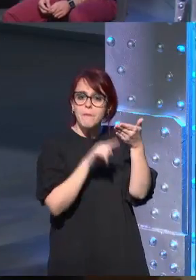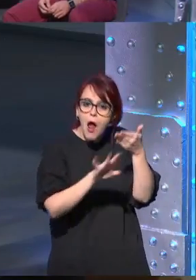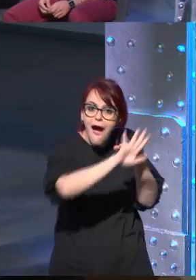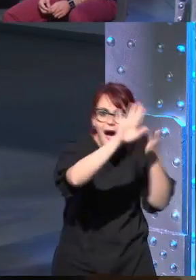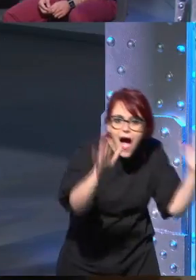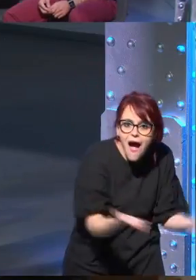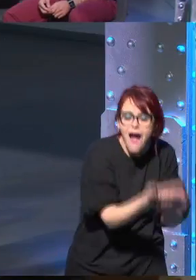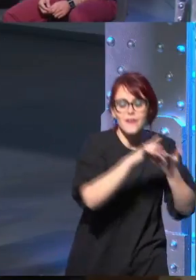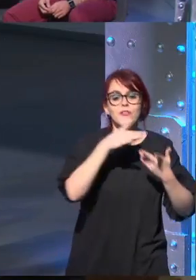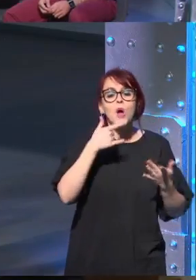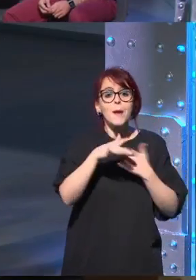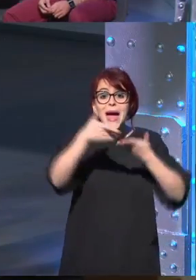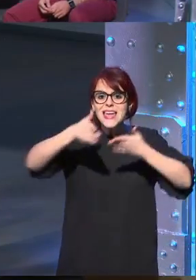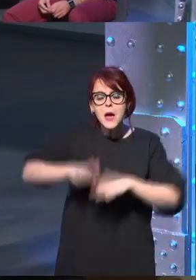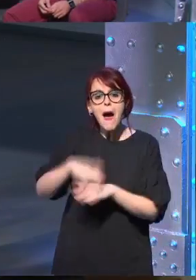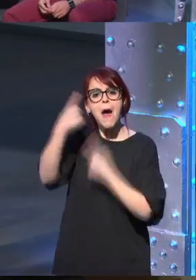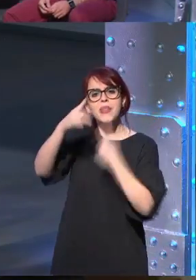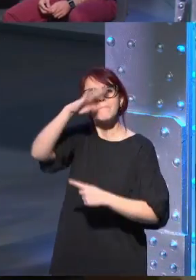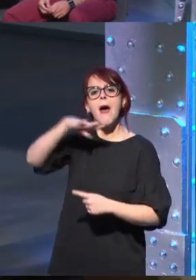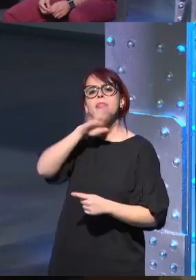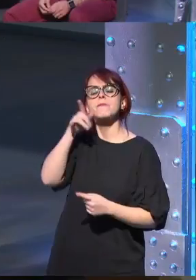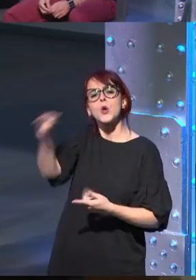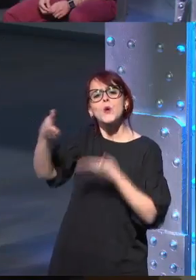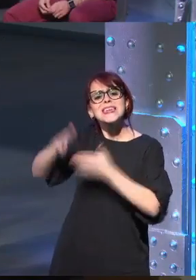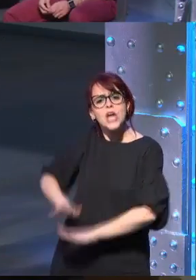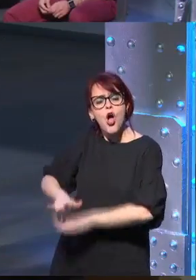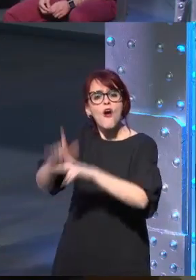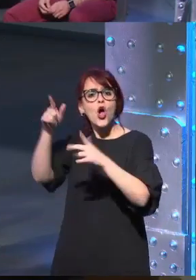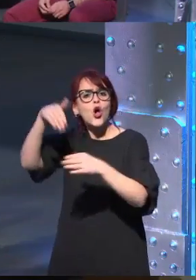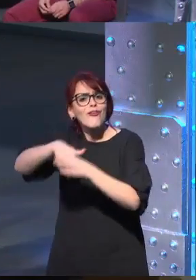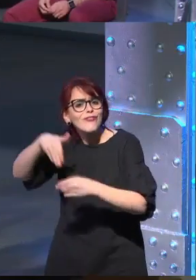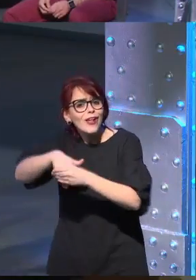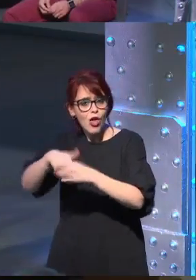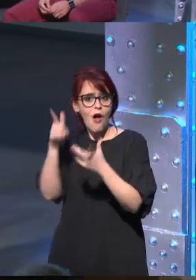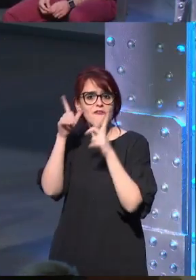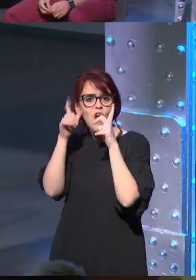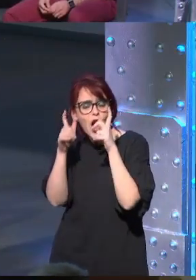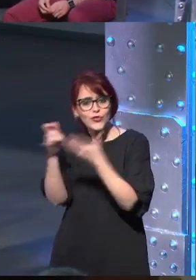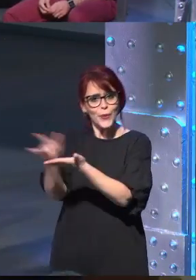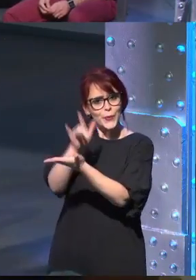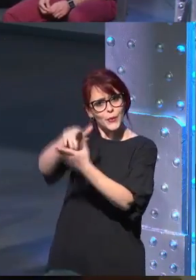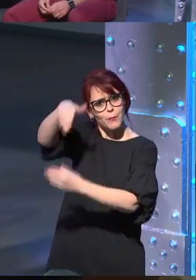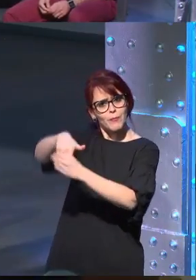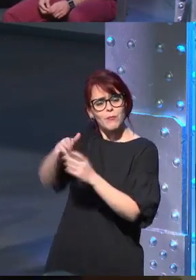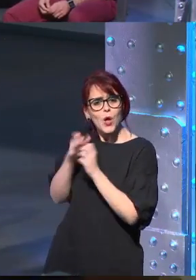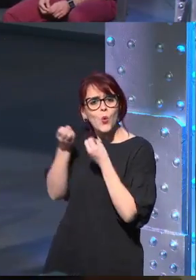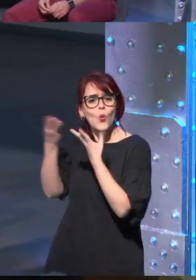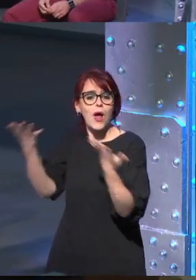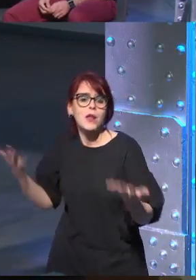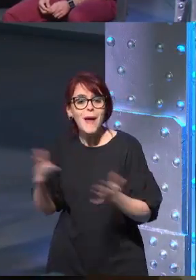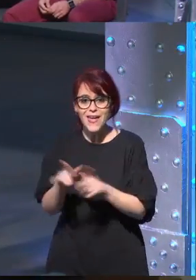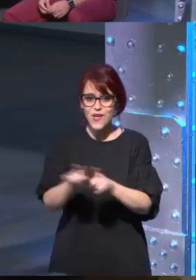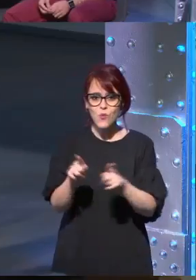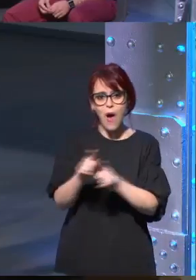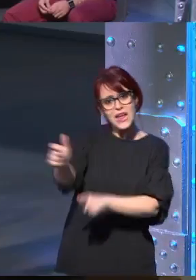a dialogue about the type of contents that children upload. This is the things